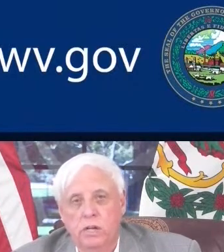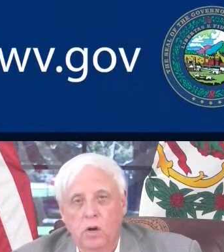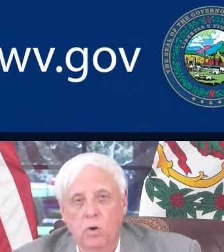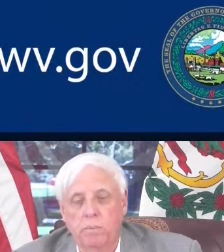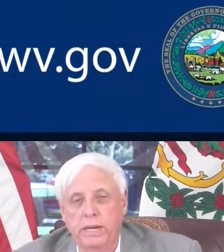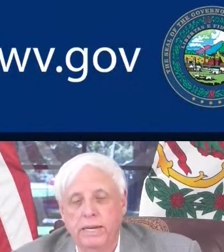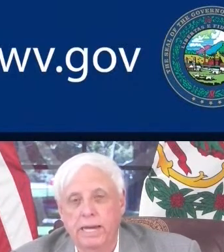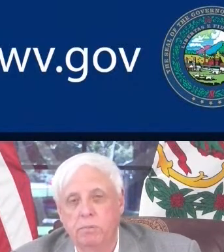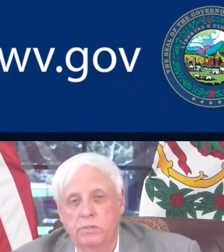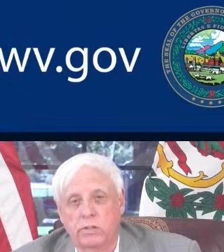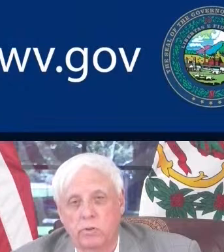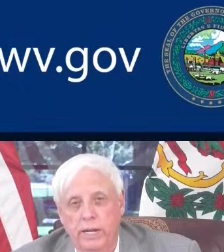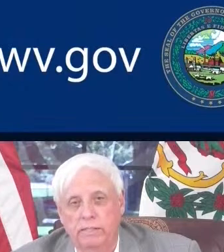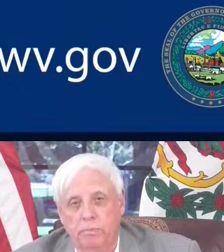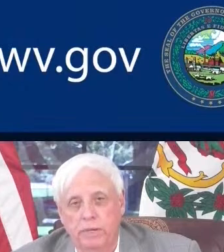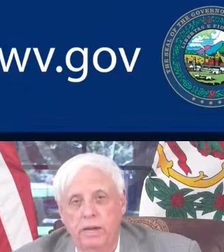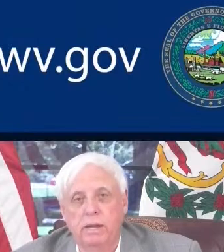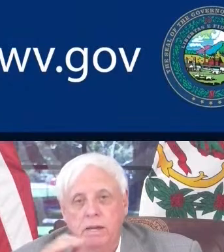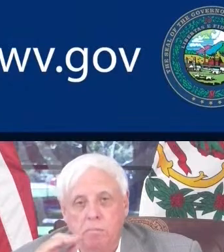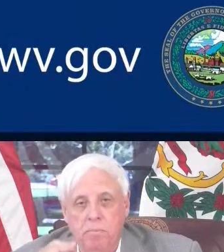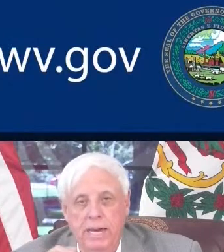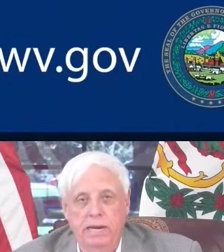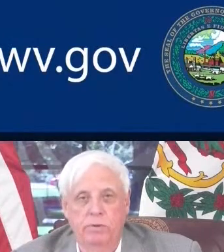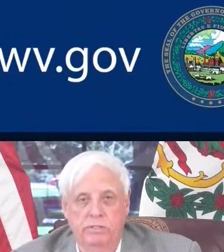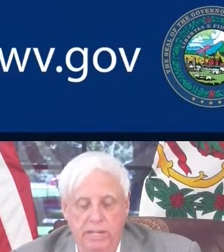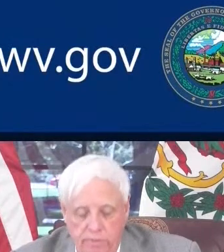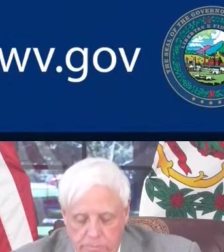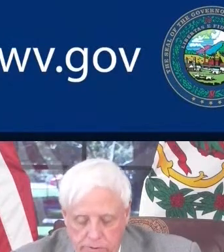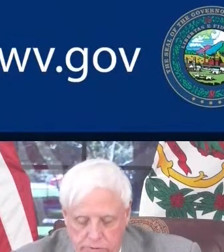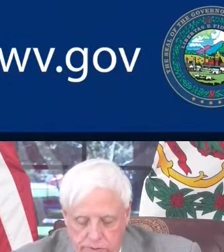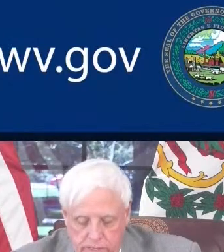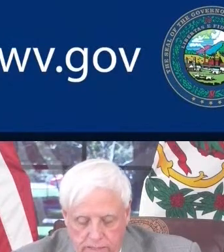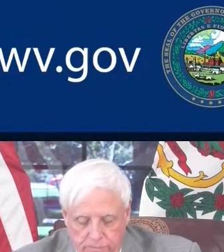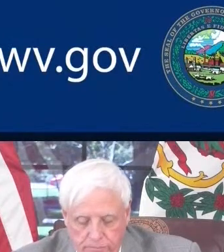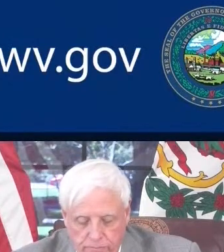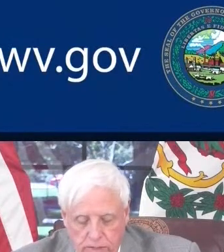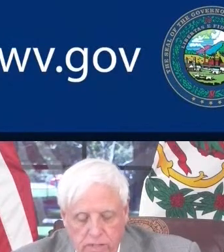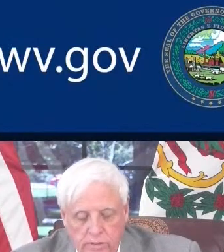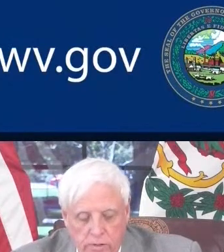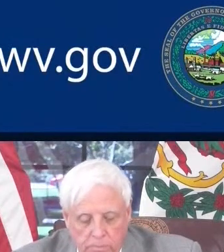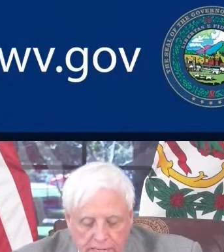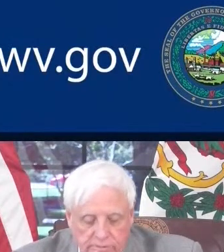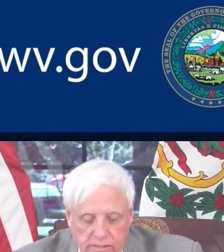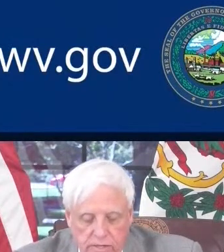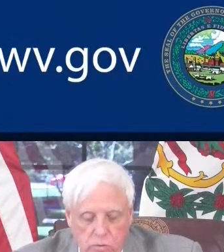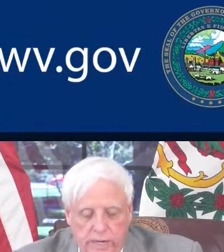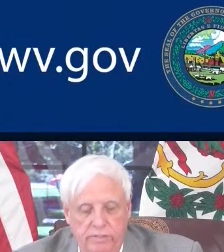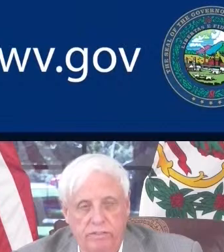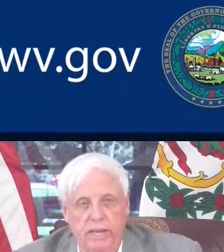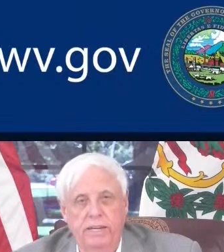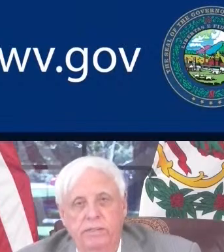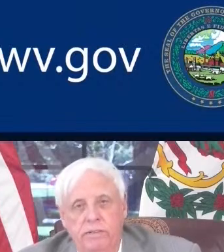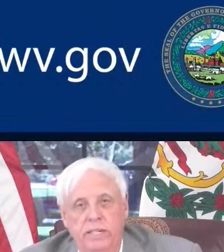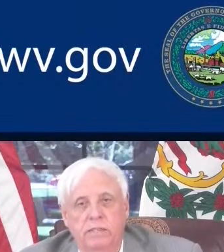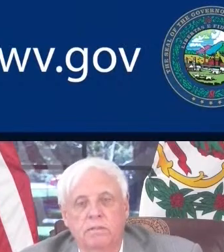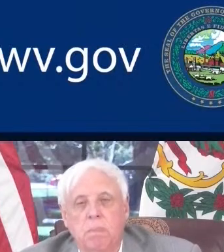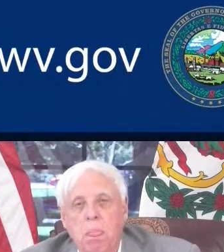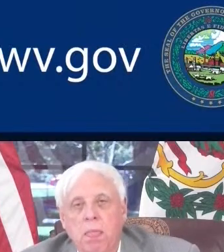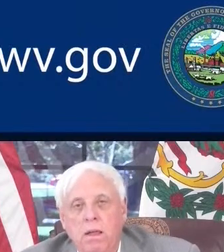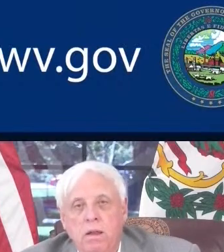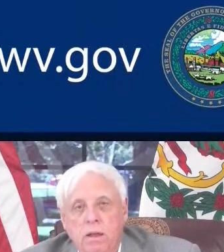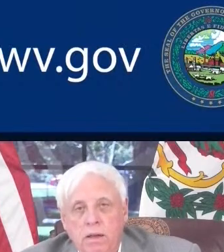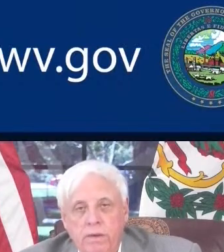exposed or being able to transmit may receive a booster shot. So basically what it's saying is